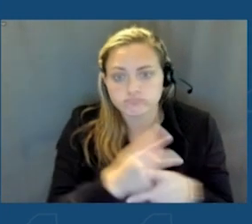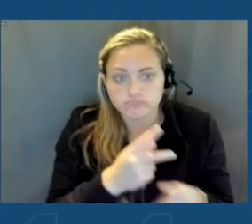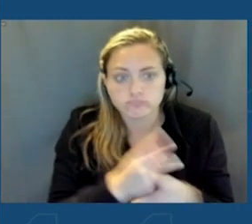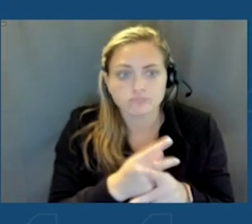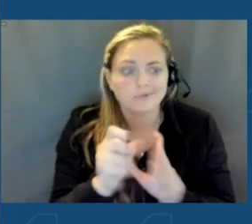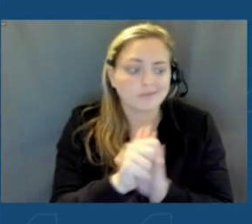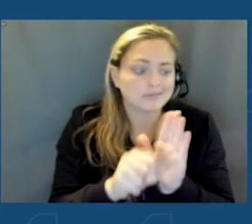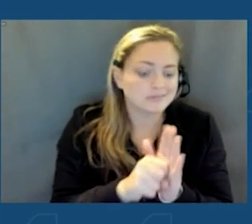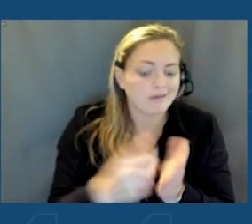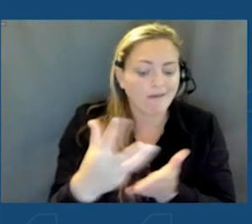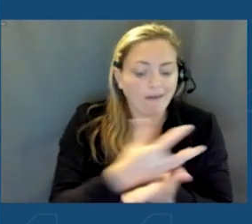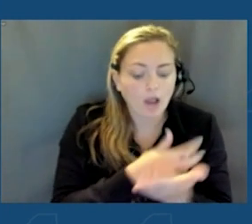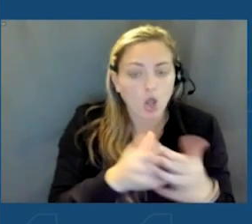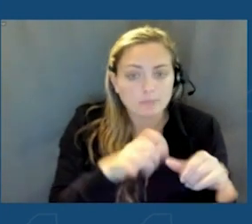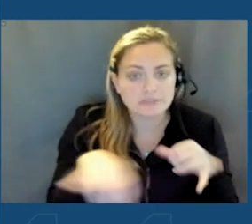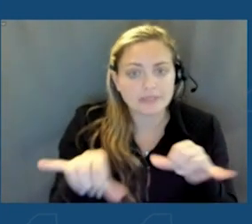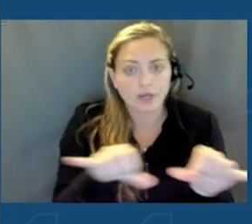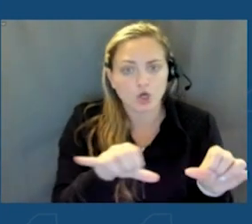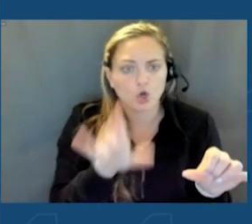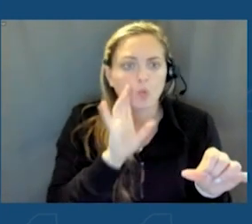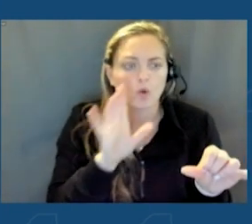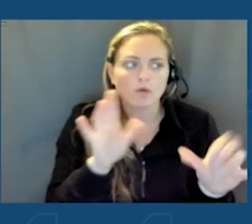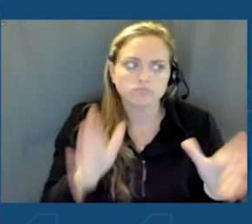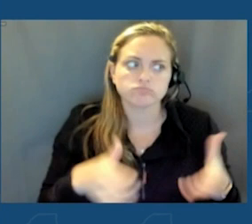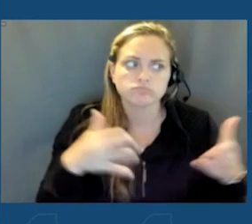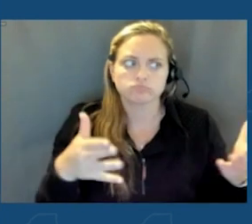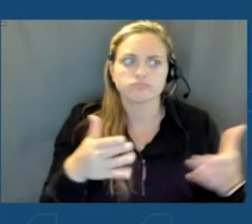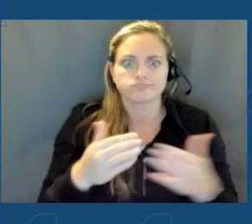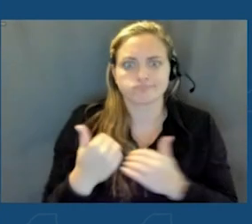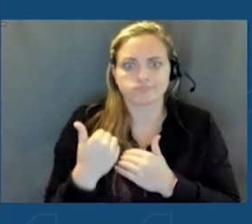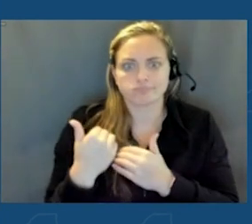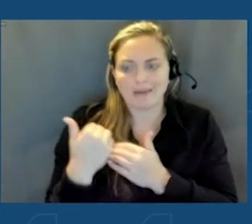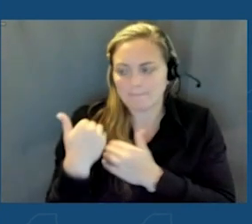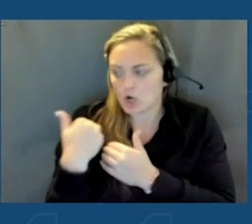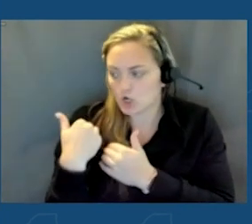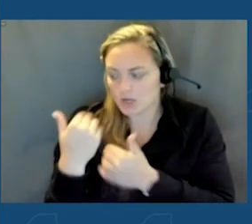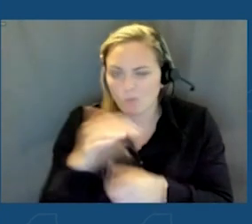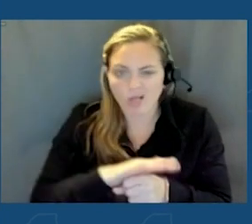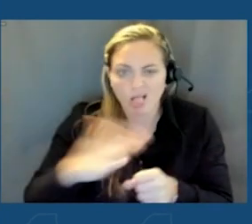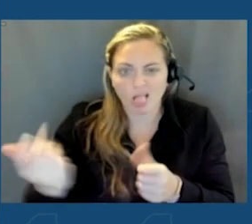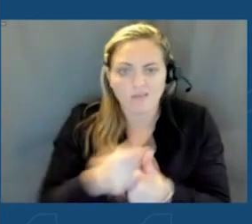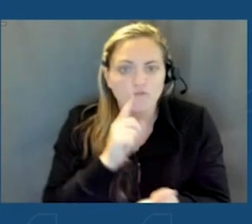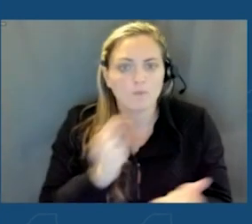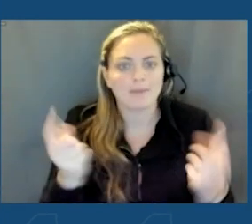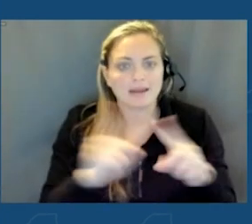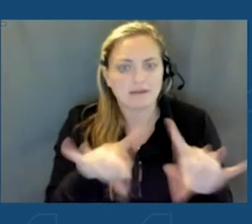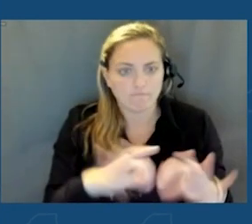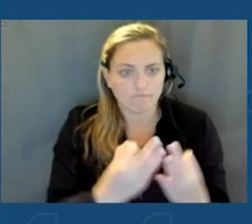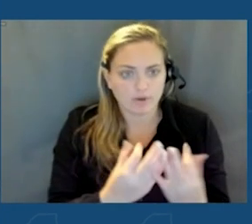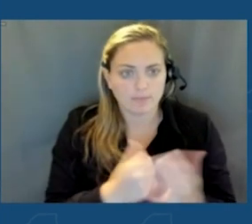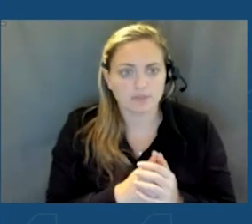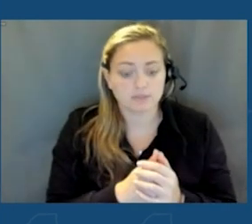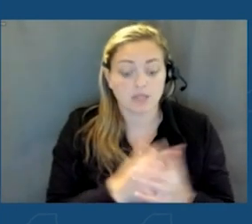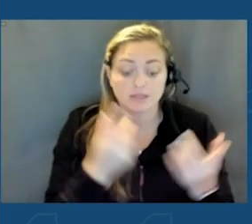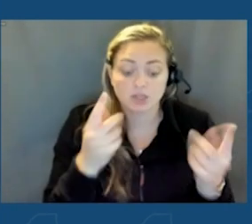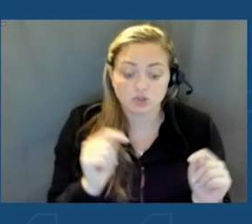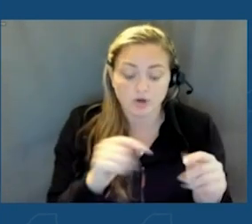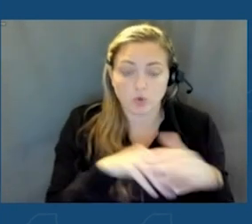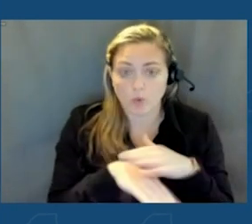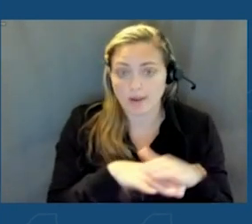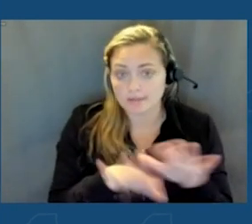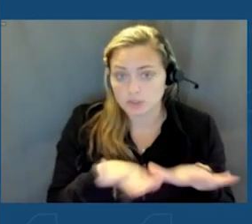standard, which will lift a major financial burden facing many families as they try to access